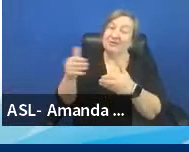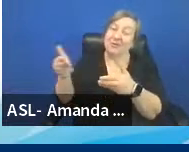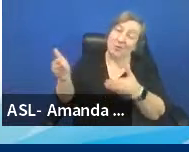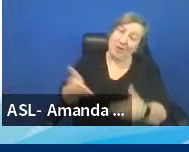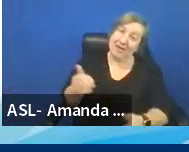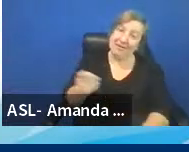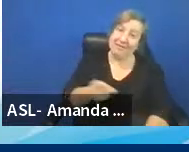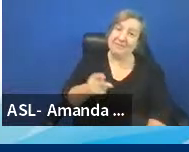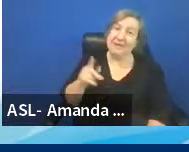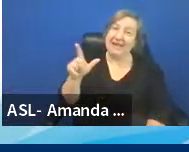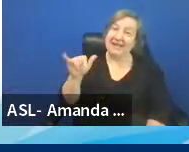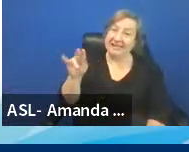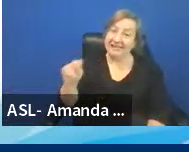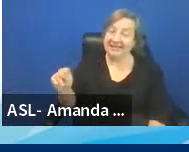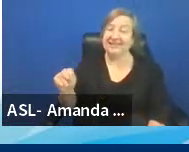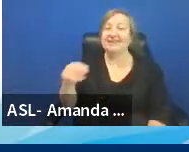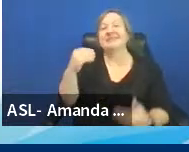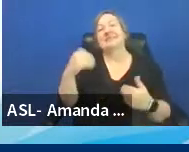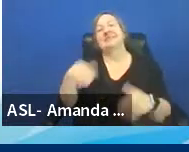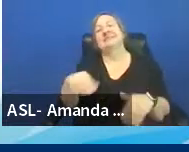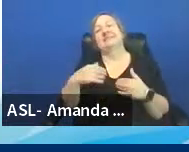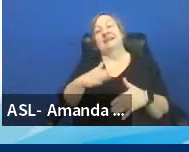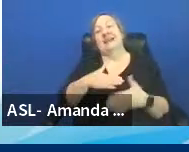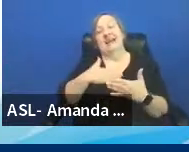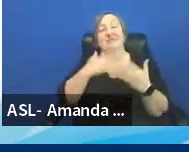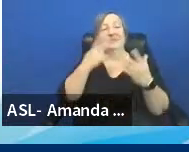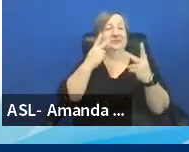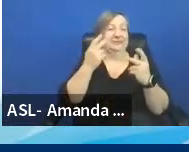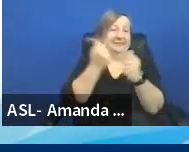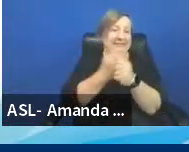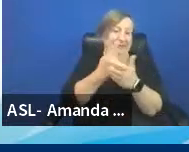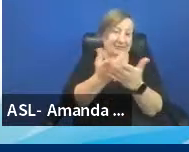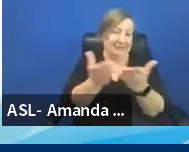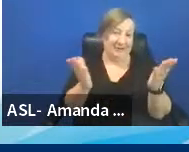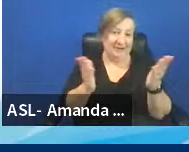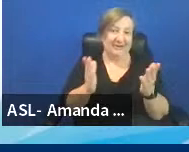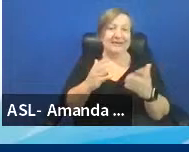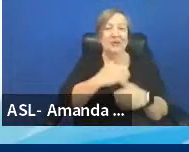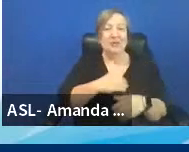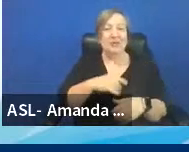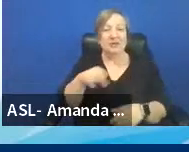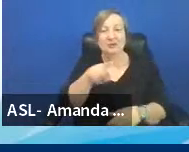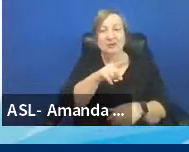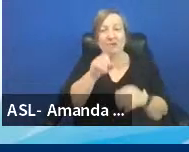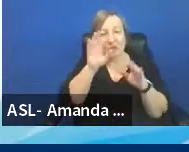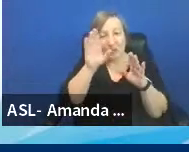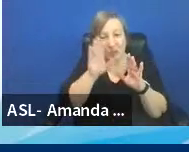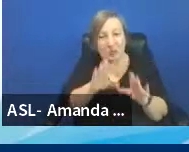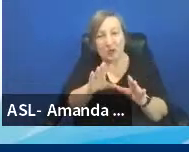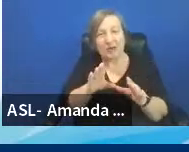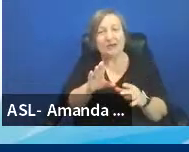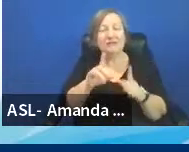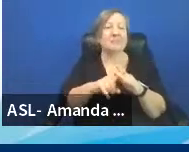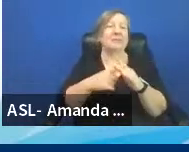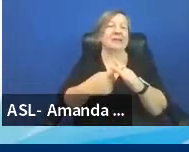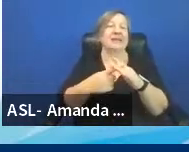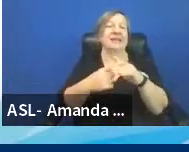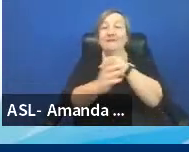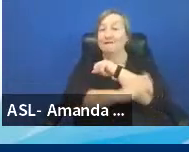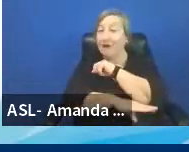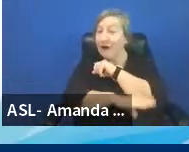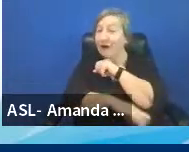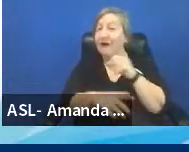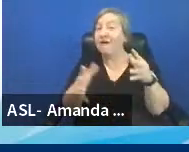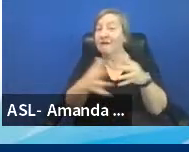Lynn. And it's just a pleasure to see everybody, and wish you a wonderful, wonderful beginning of fall football